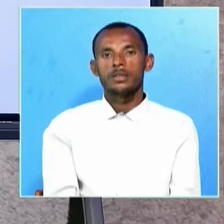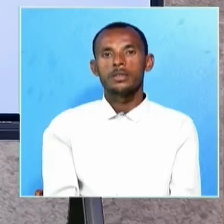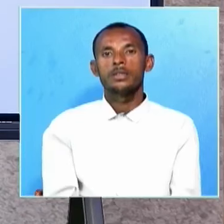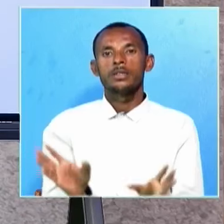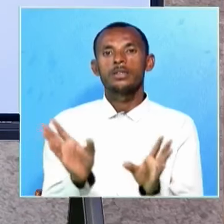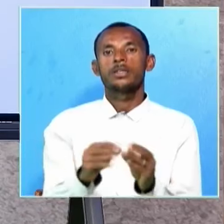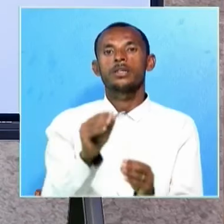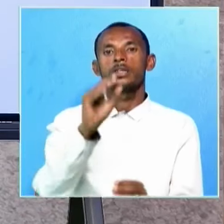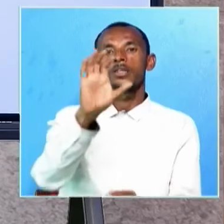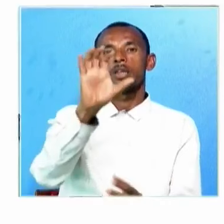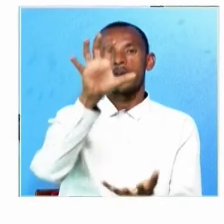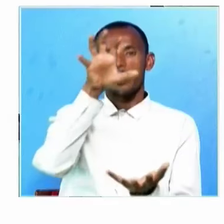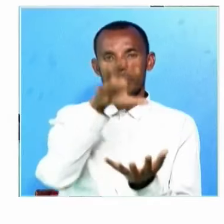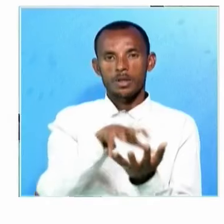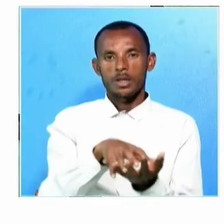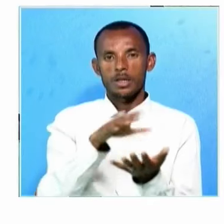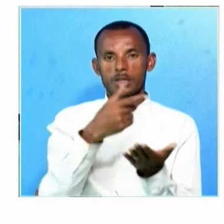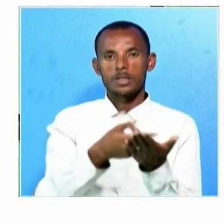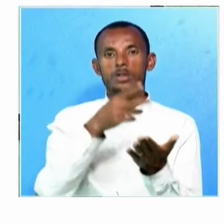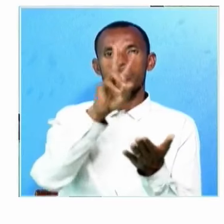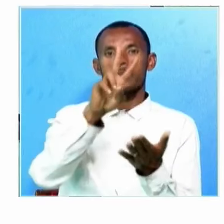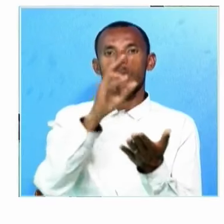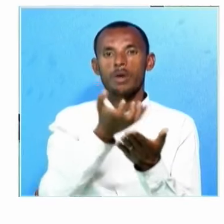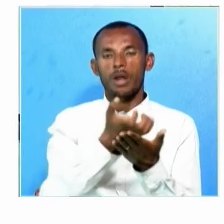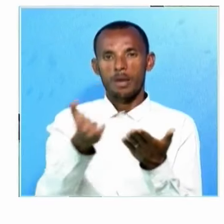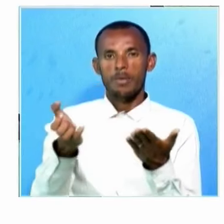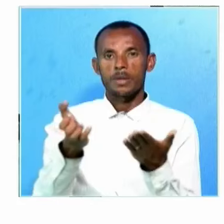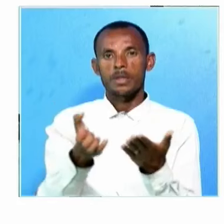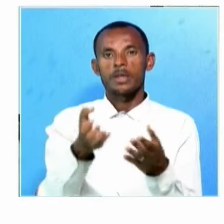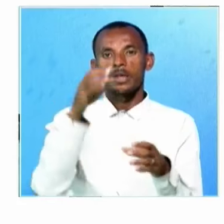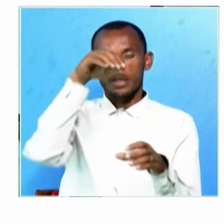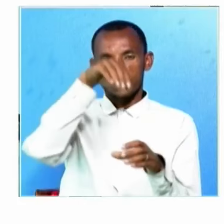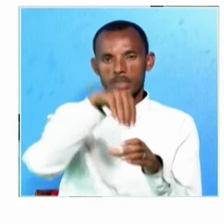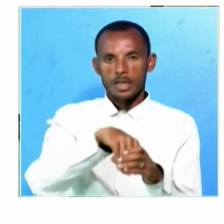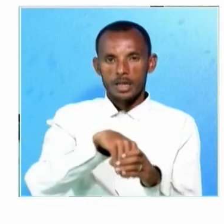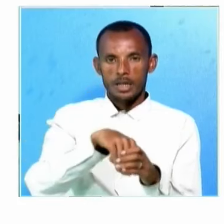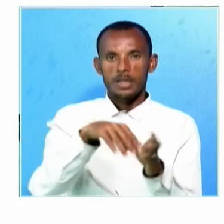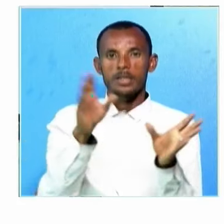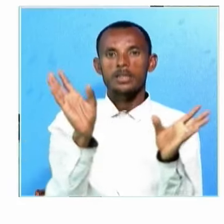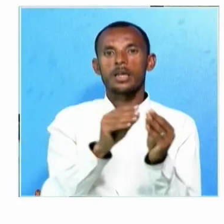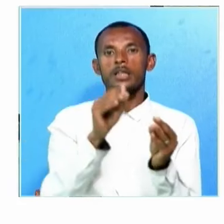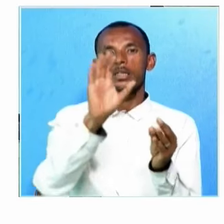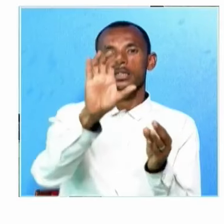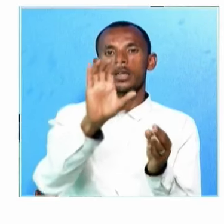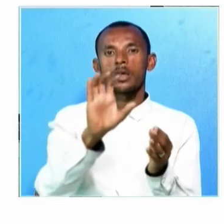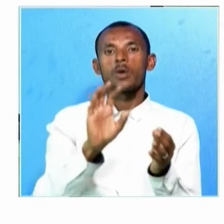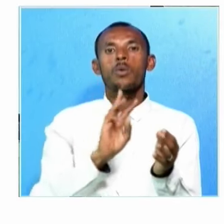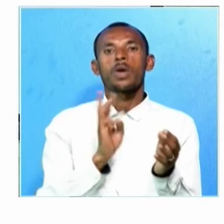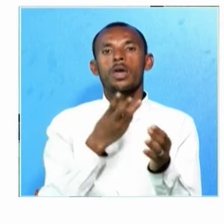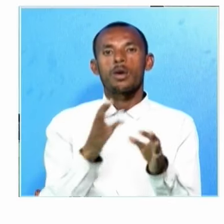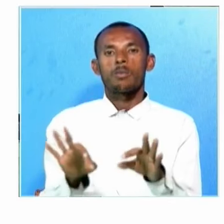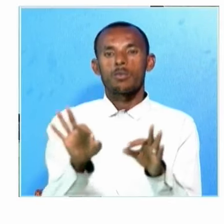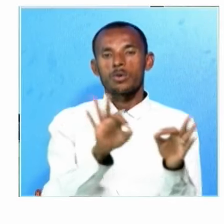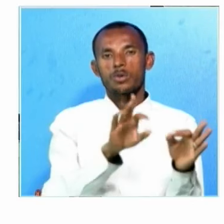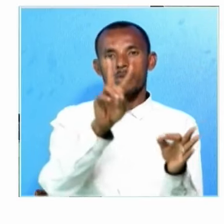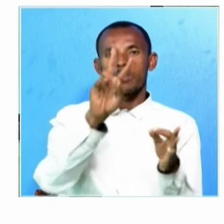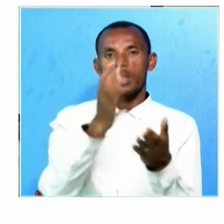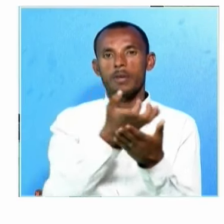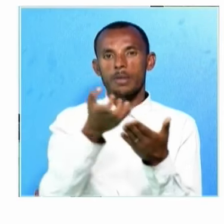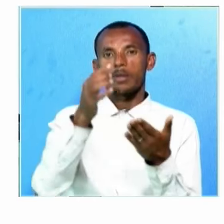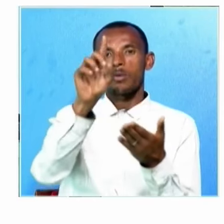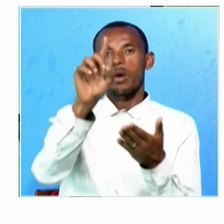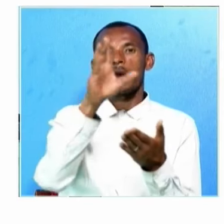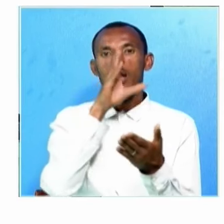Set C contains these two elements, so inside set C, you can put these two elements. It contains 1